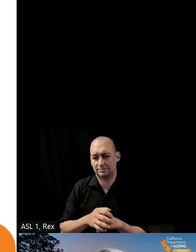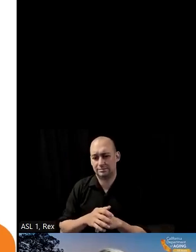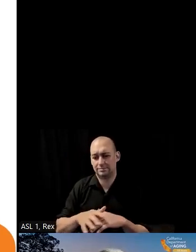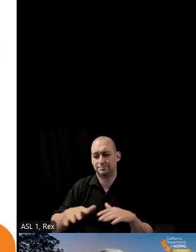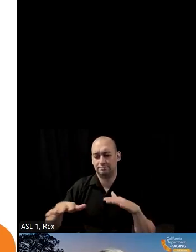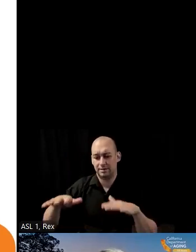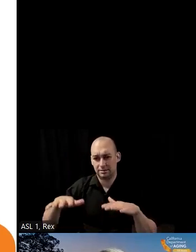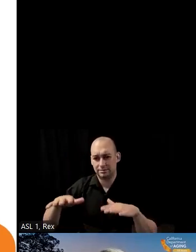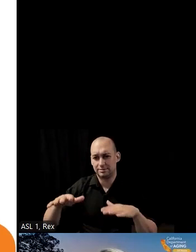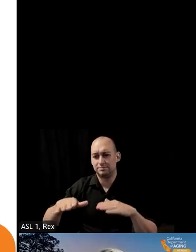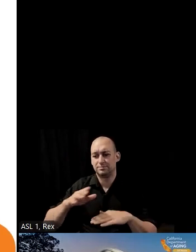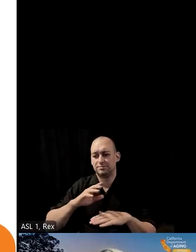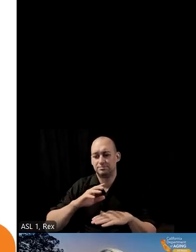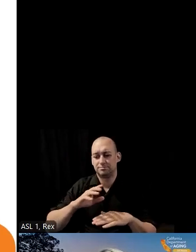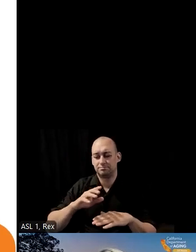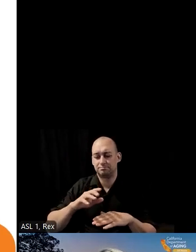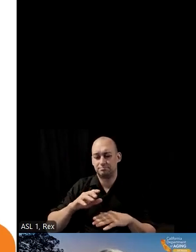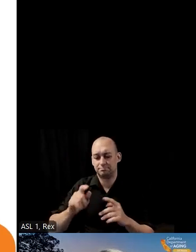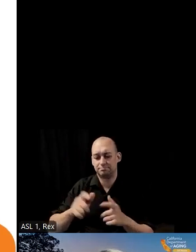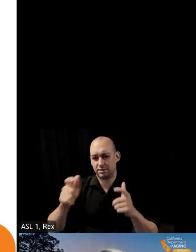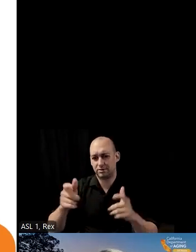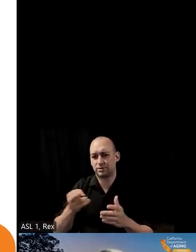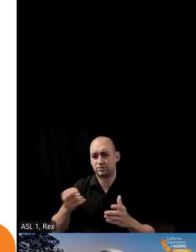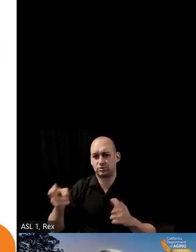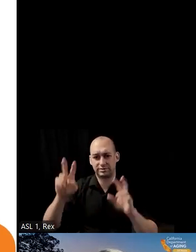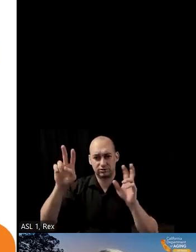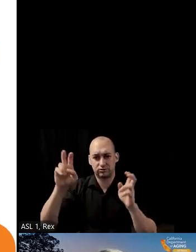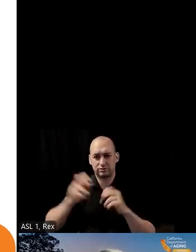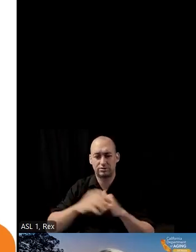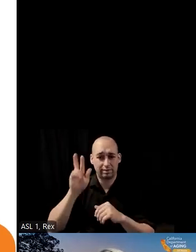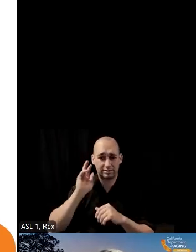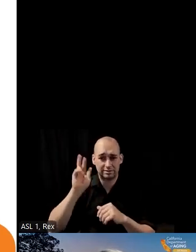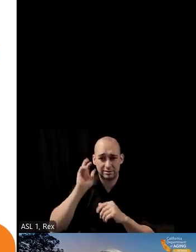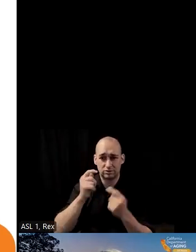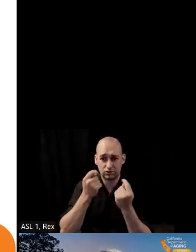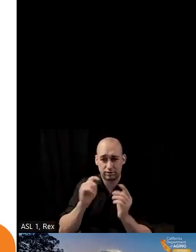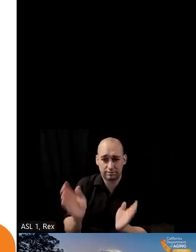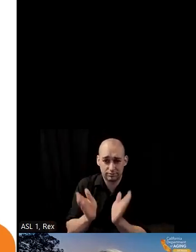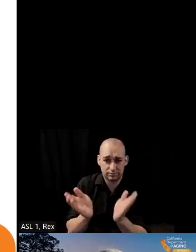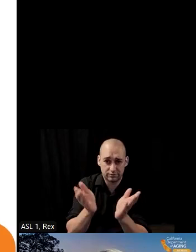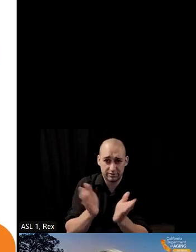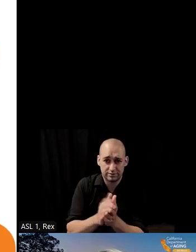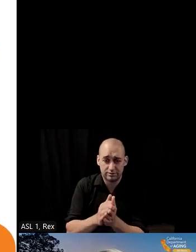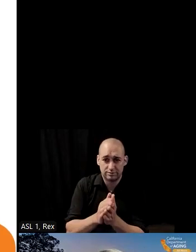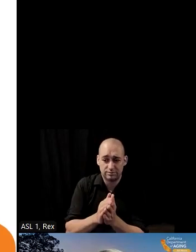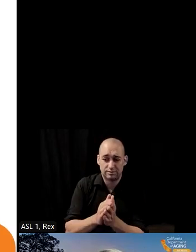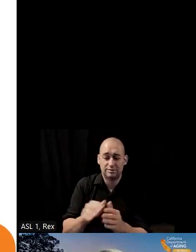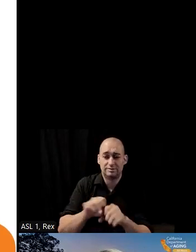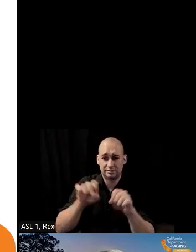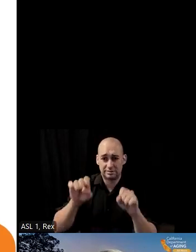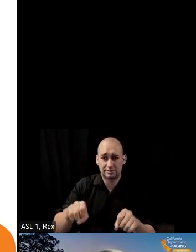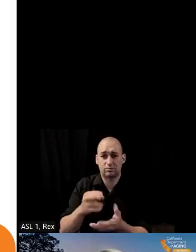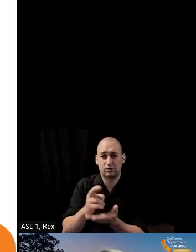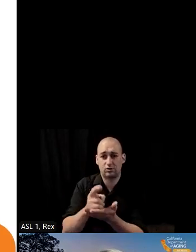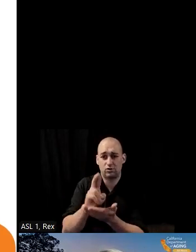significantly, resource issues. So we listen and we try and pursue bold system reform, knowing